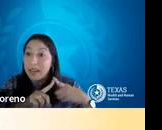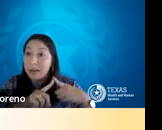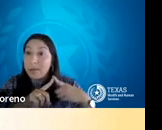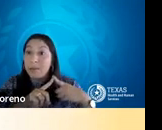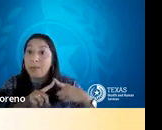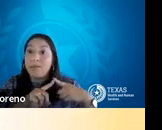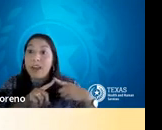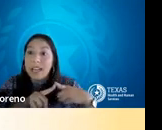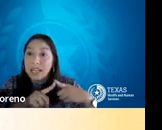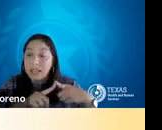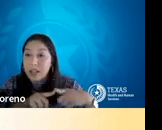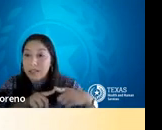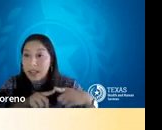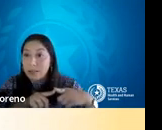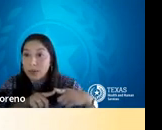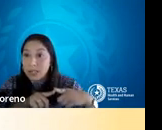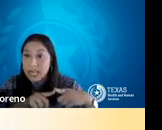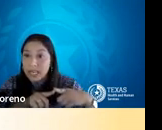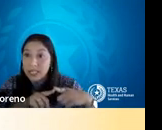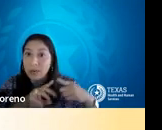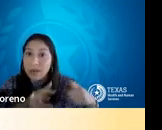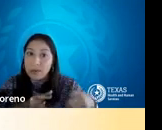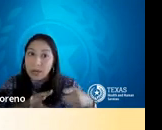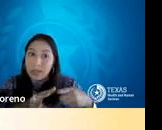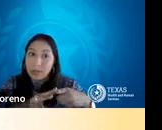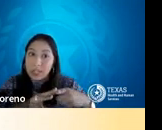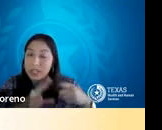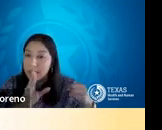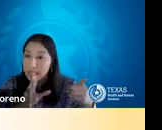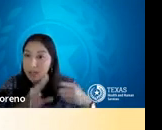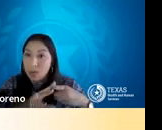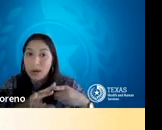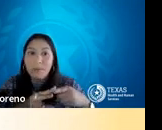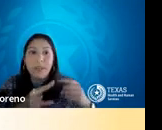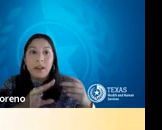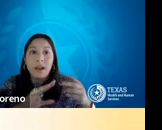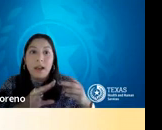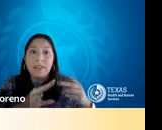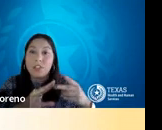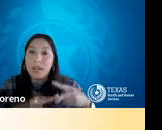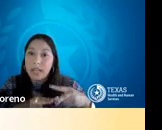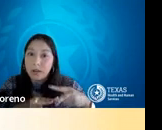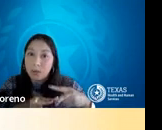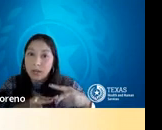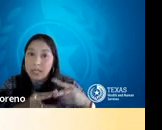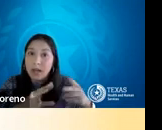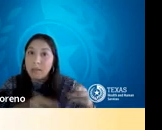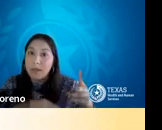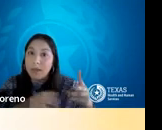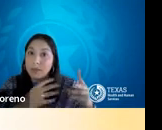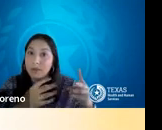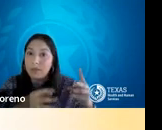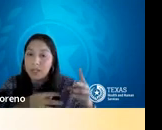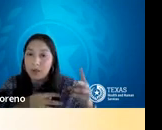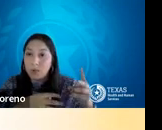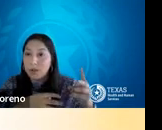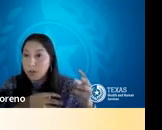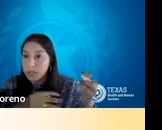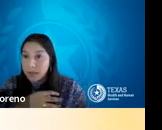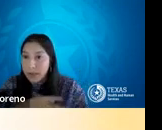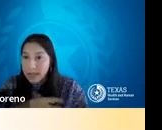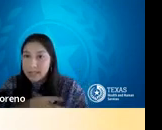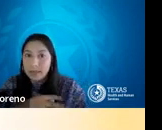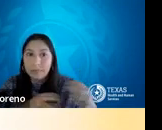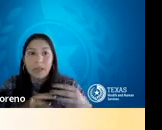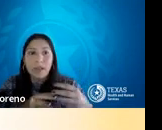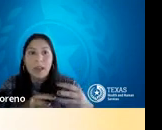maintaining and providing a lot of that important data to everyone in the region, the data core, the training core to help build the prevention